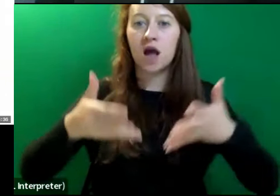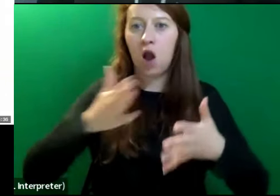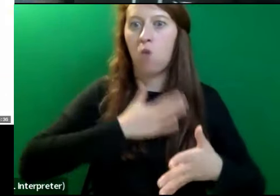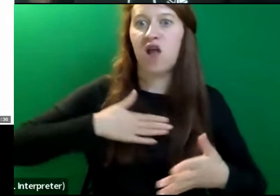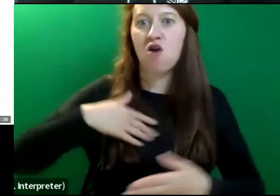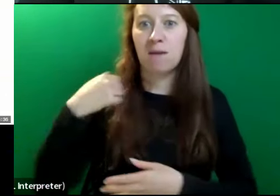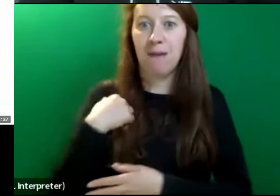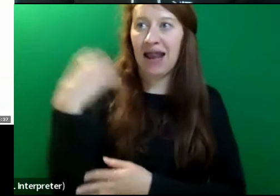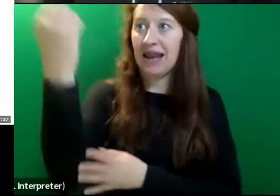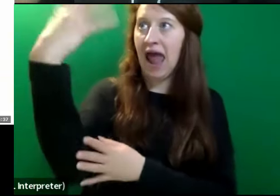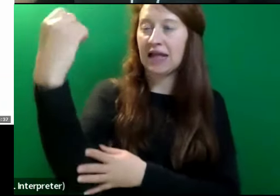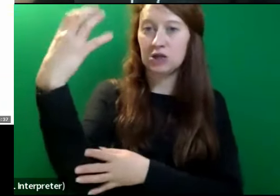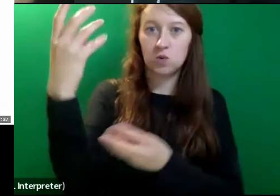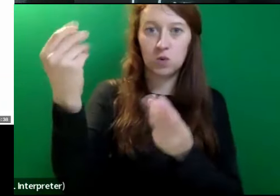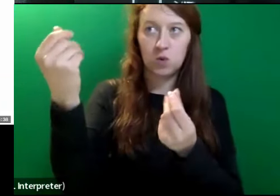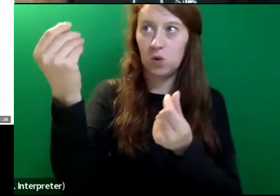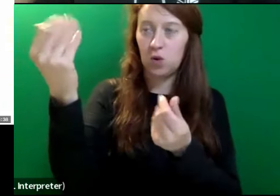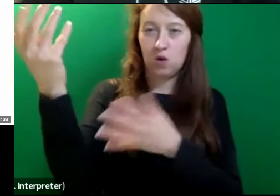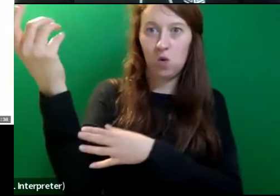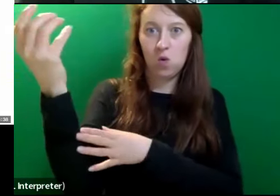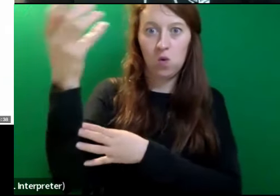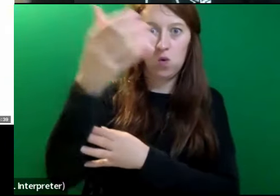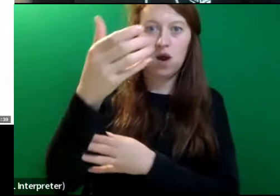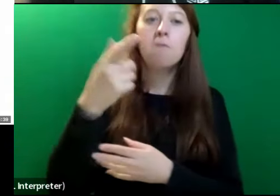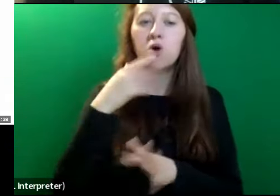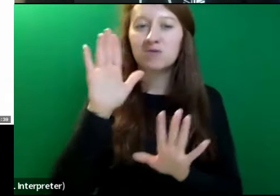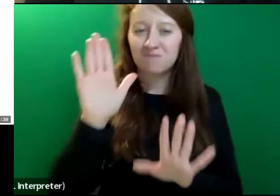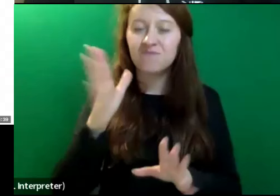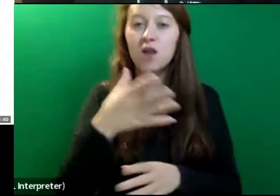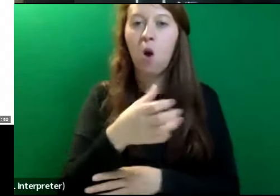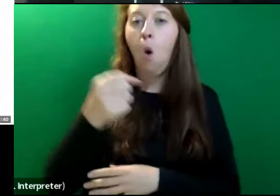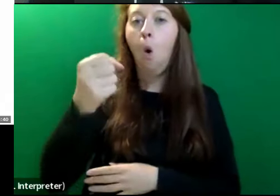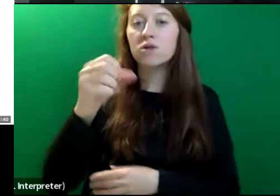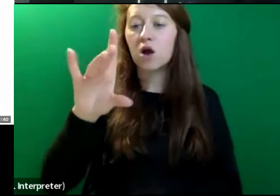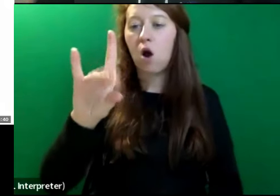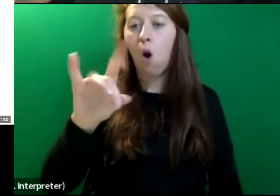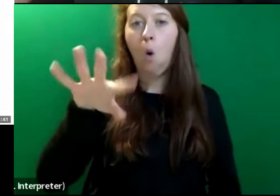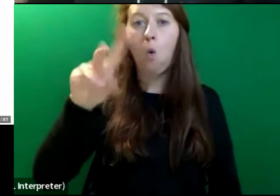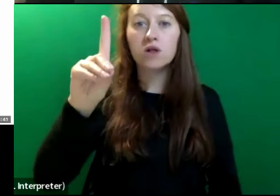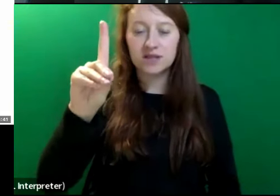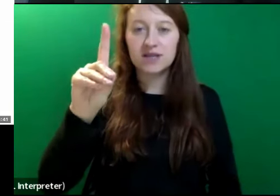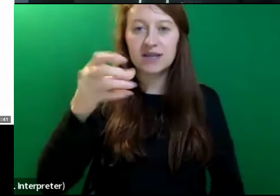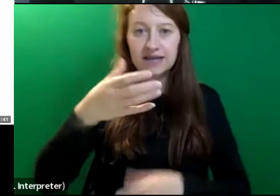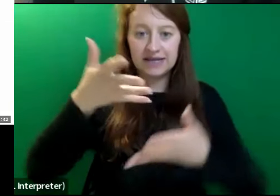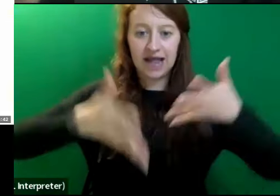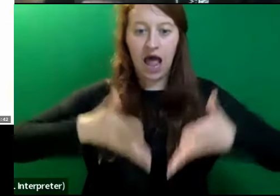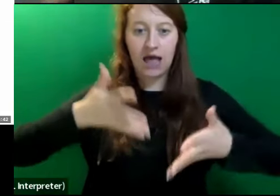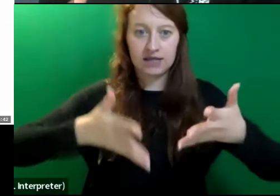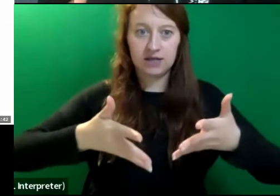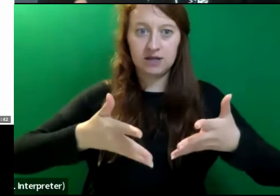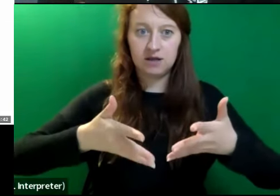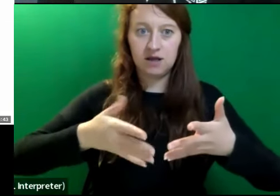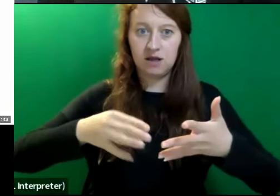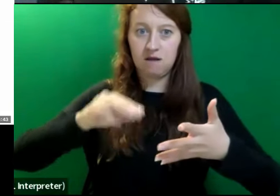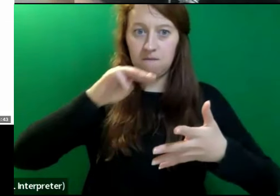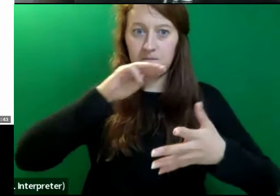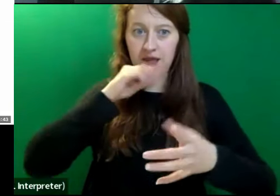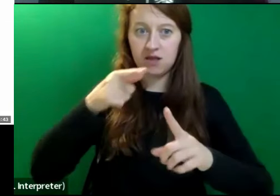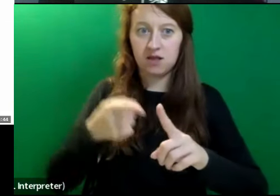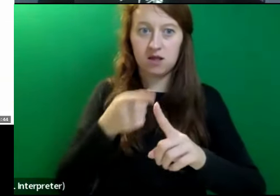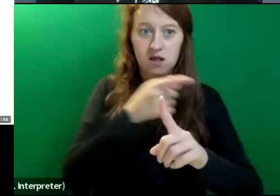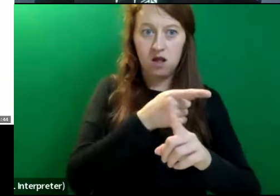falling over. Hold signs are signs that were where a preceding sign is carried over into